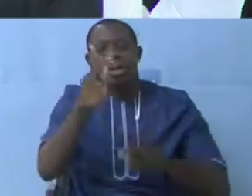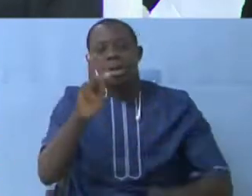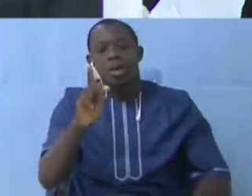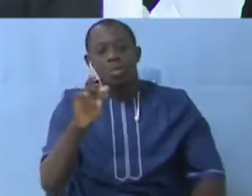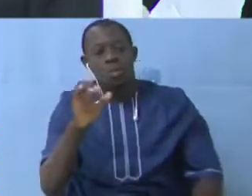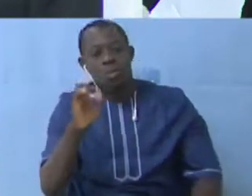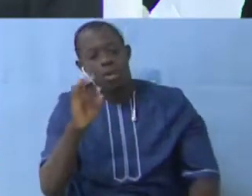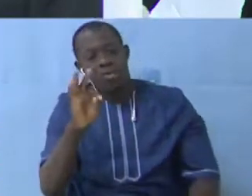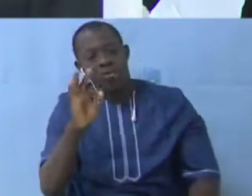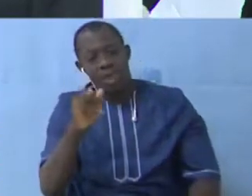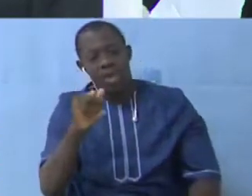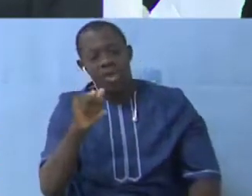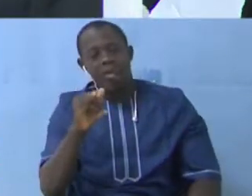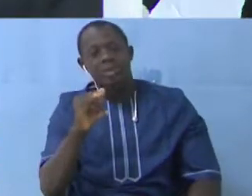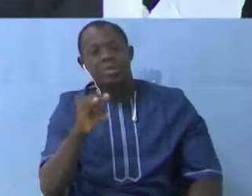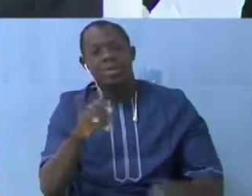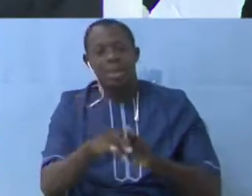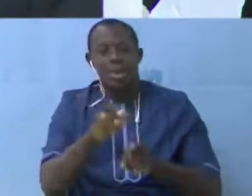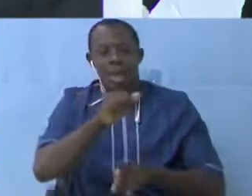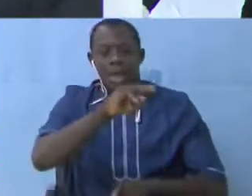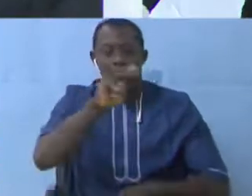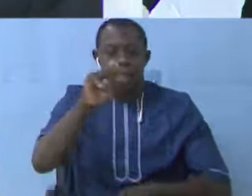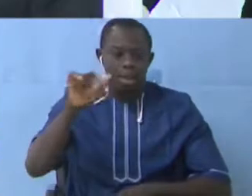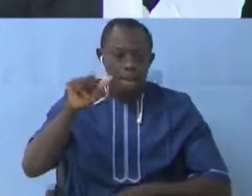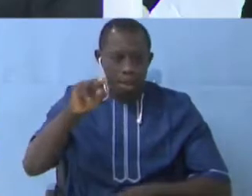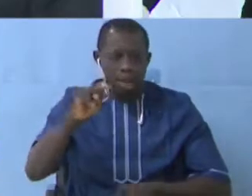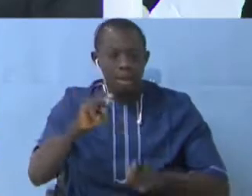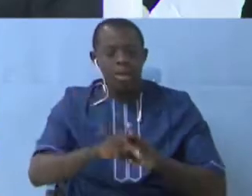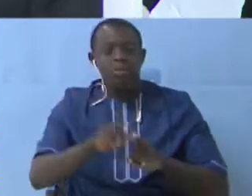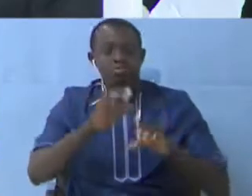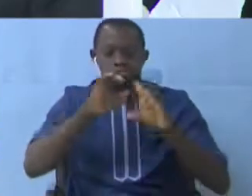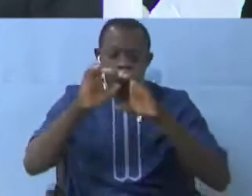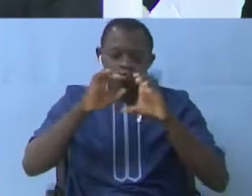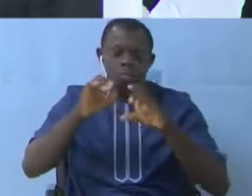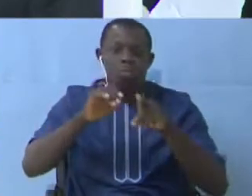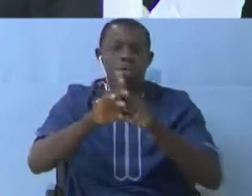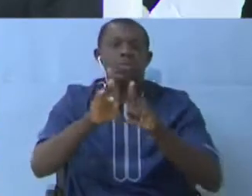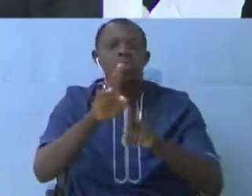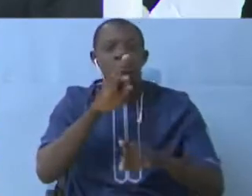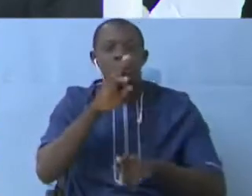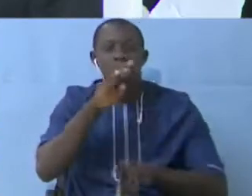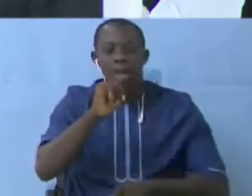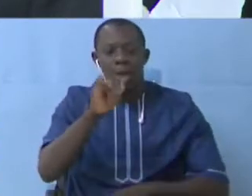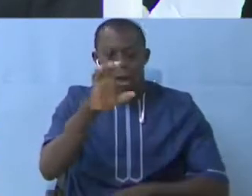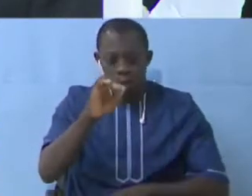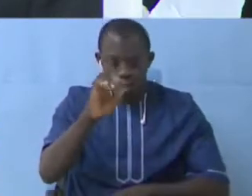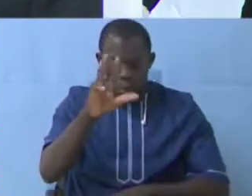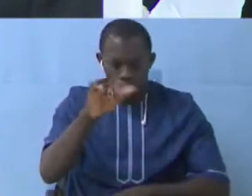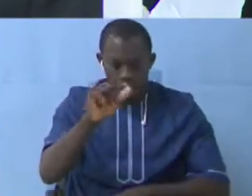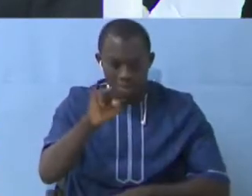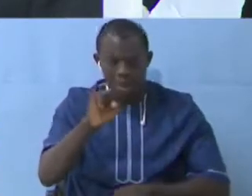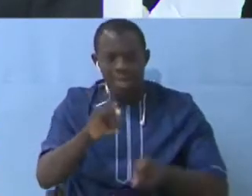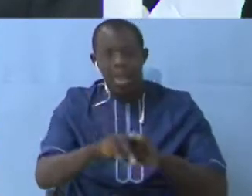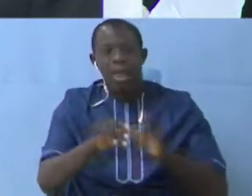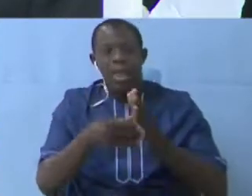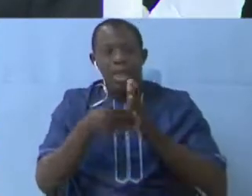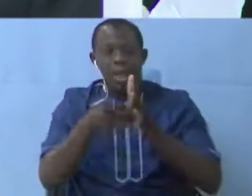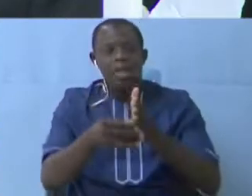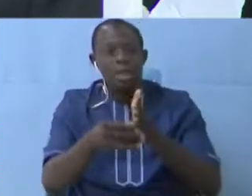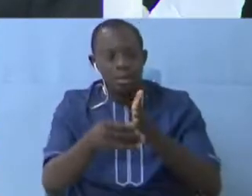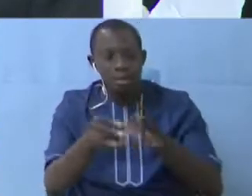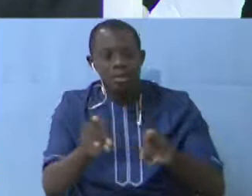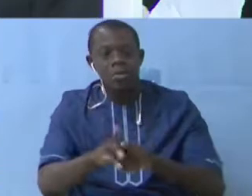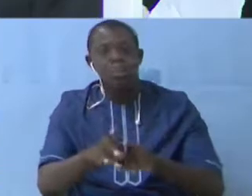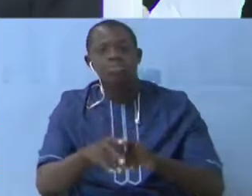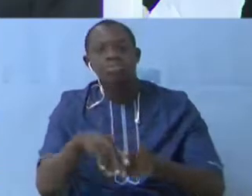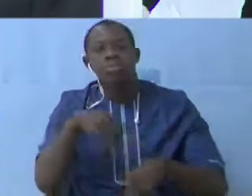ECOWAS leaders almost on a daily basis. ka nekkoon Secretary General ba jamono boobu Kofi Annan mu ngi doon wax